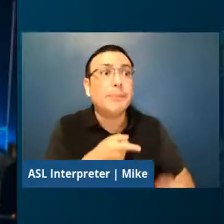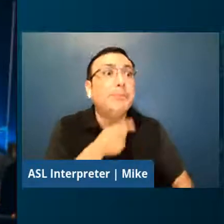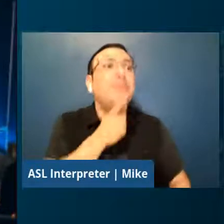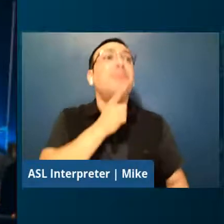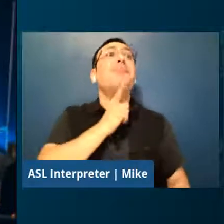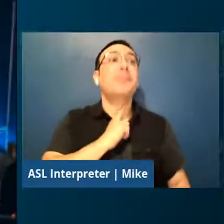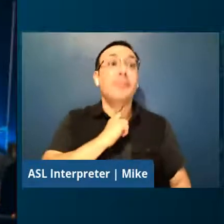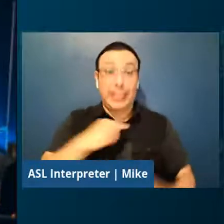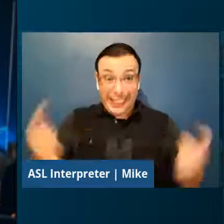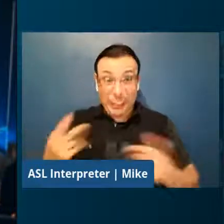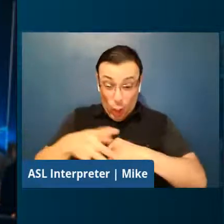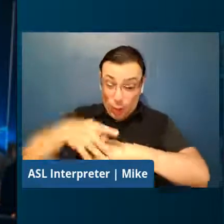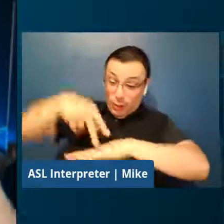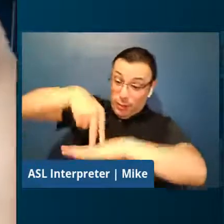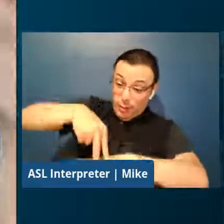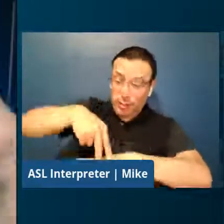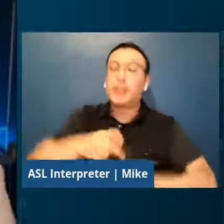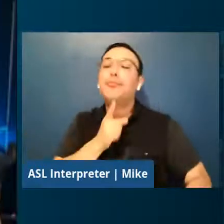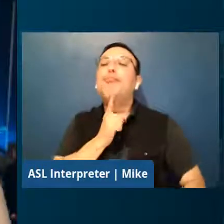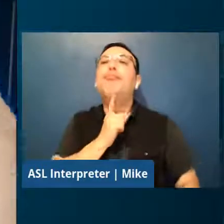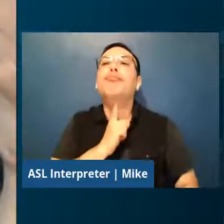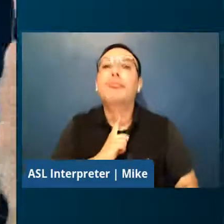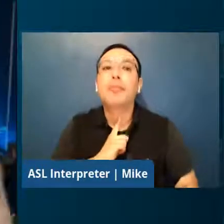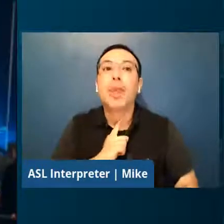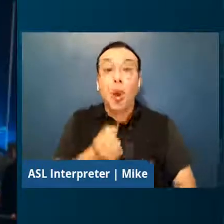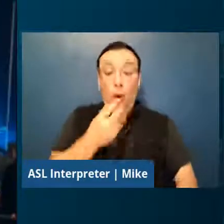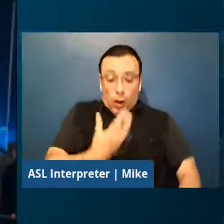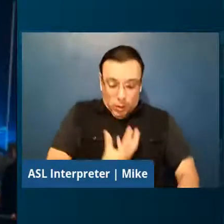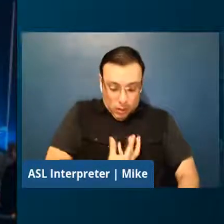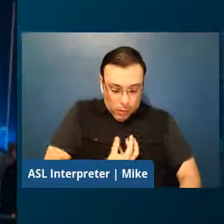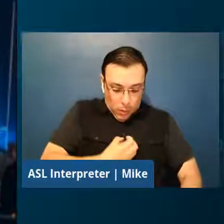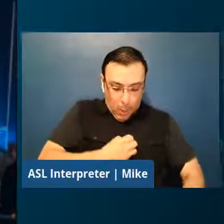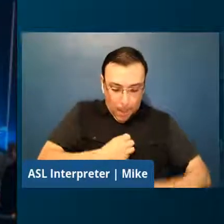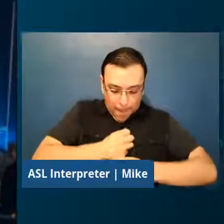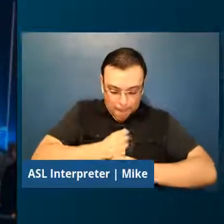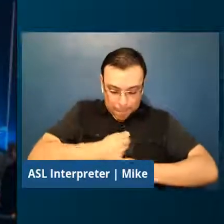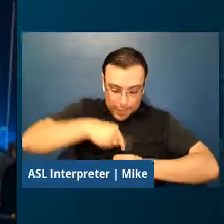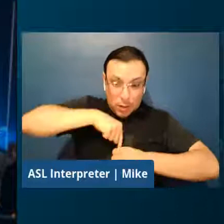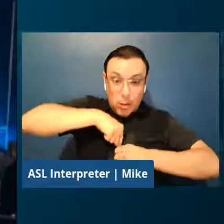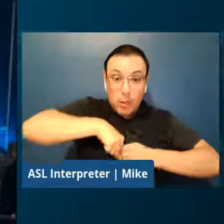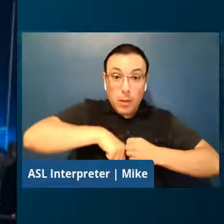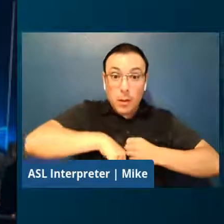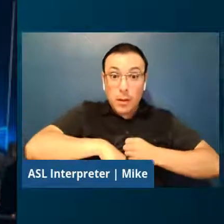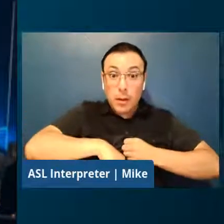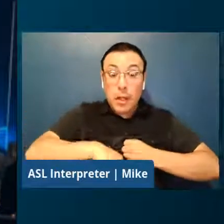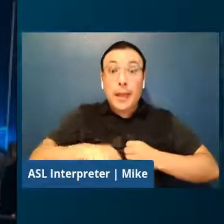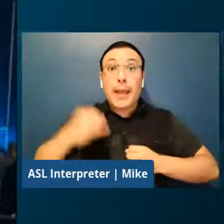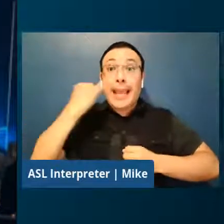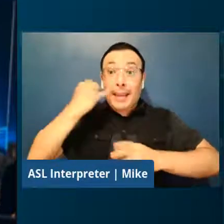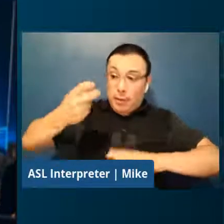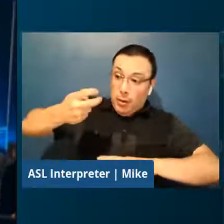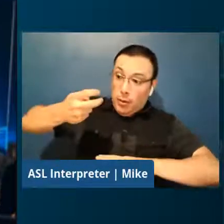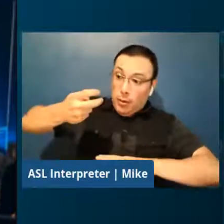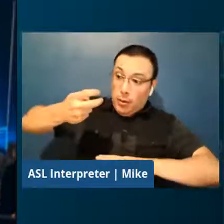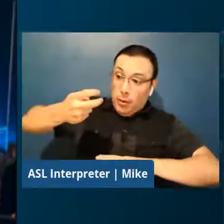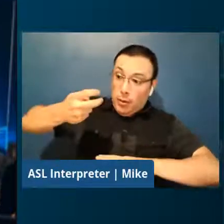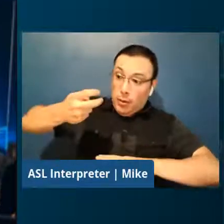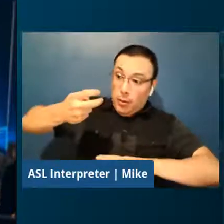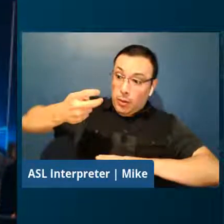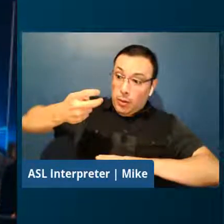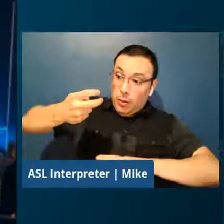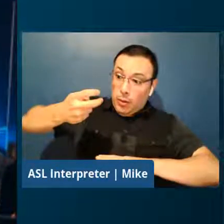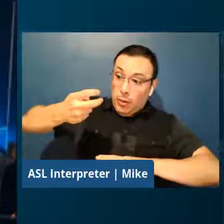in your body. And if everything's floating around, maybe your body can't move everything through your system like it's supposed